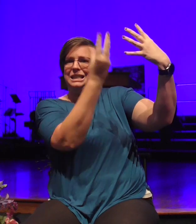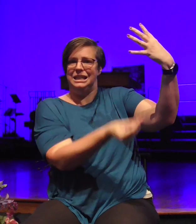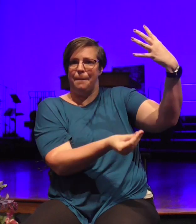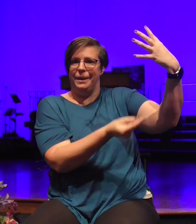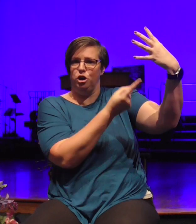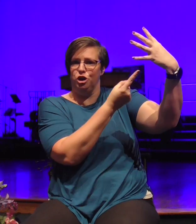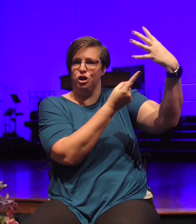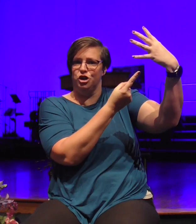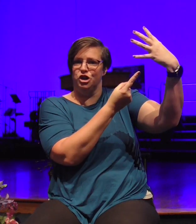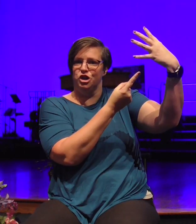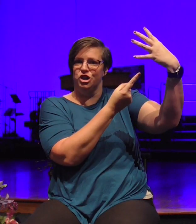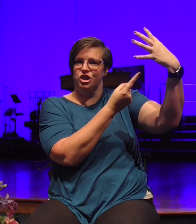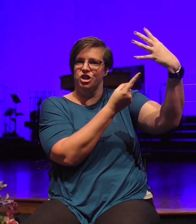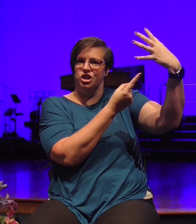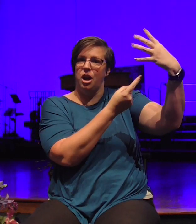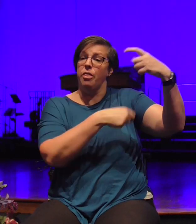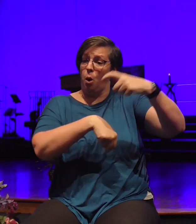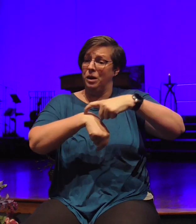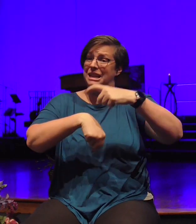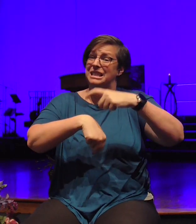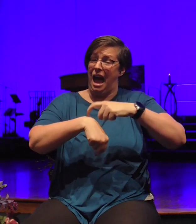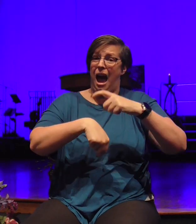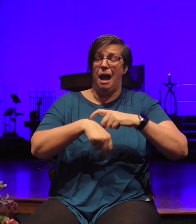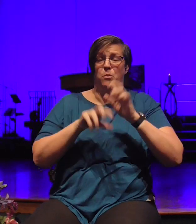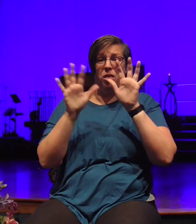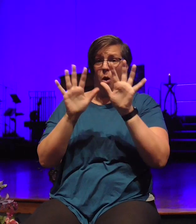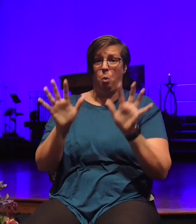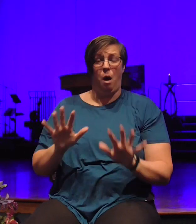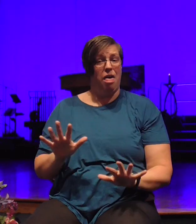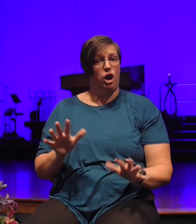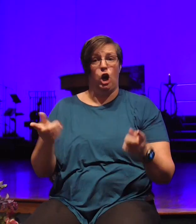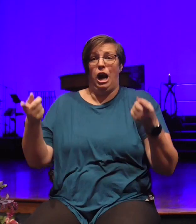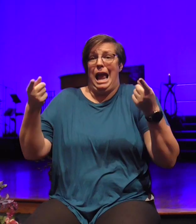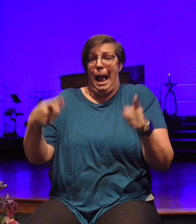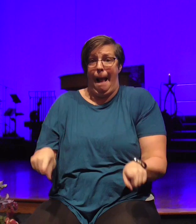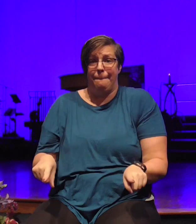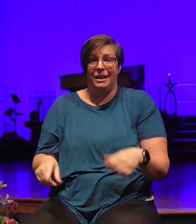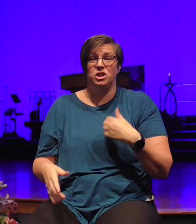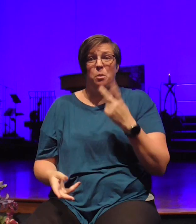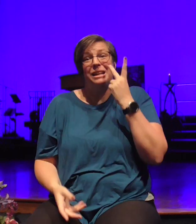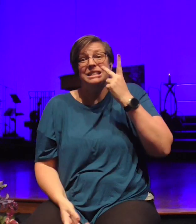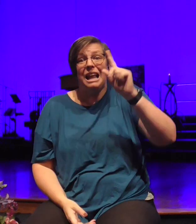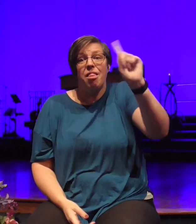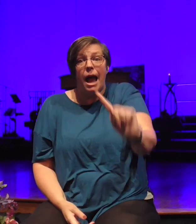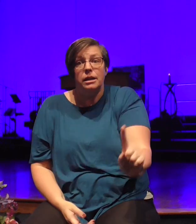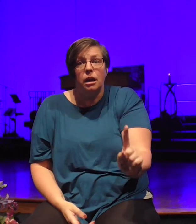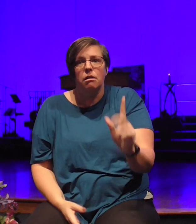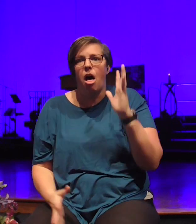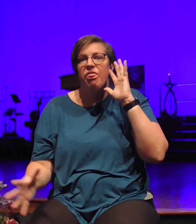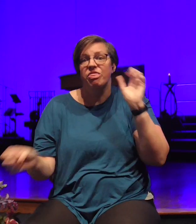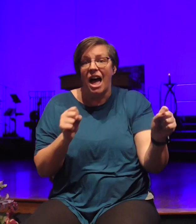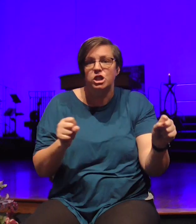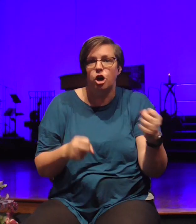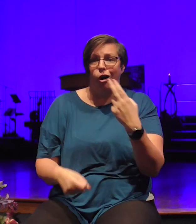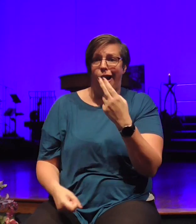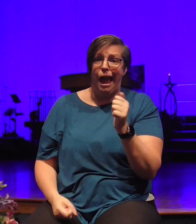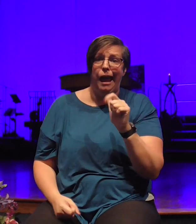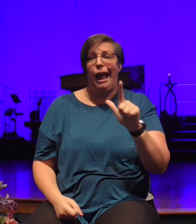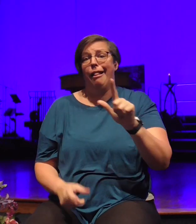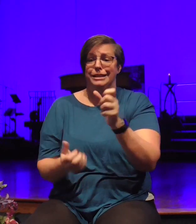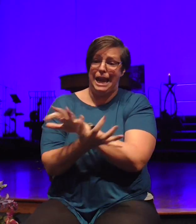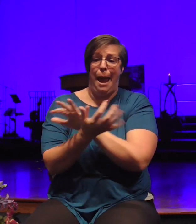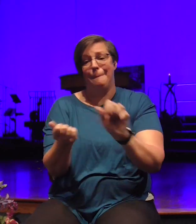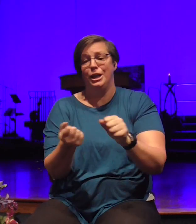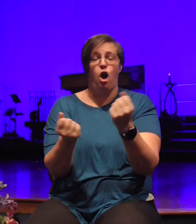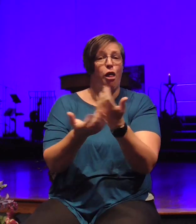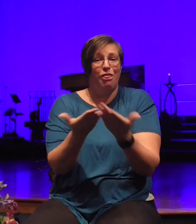times when the weather gets pretty bleak in your life. And there might be some lightning and some thunder, even some hail damage that goes on and all sorts of